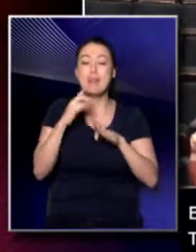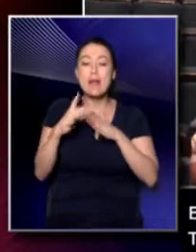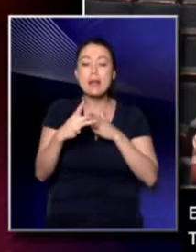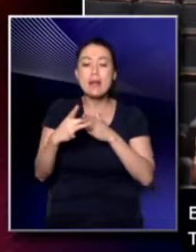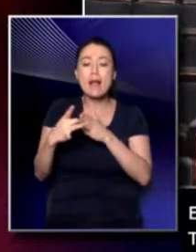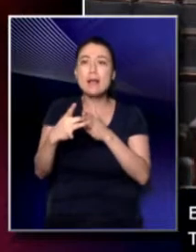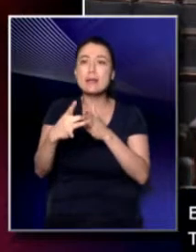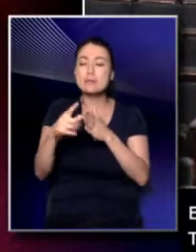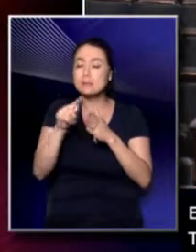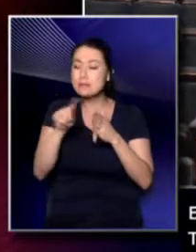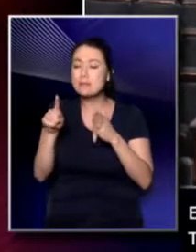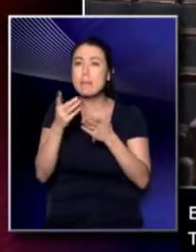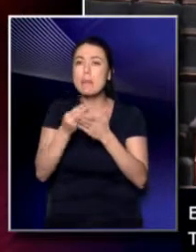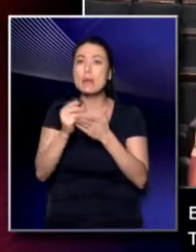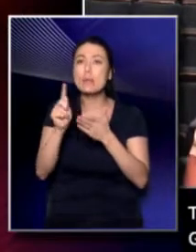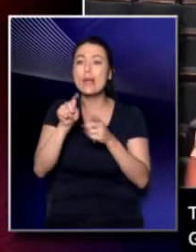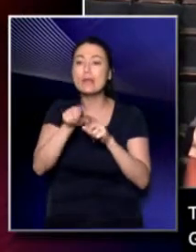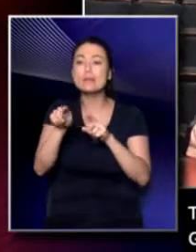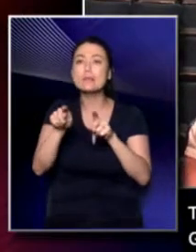proceed.